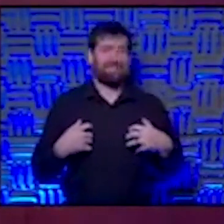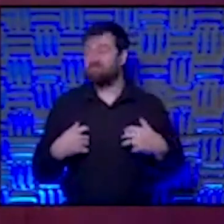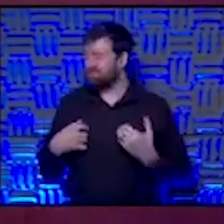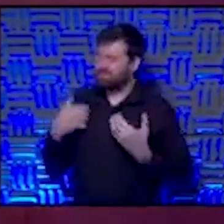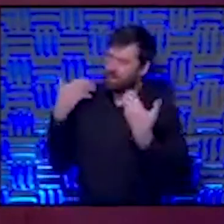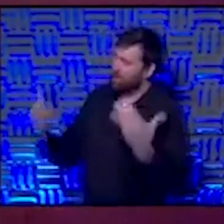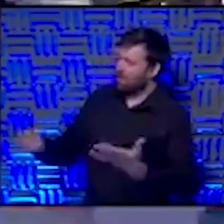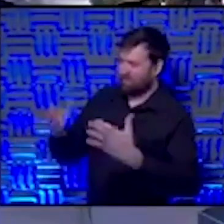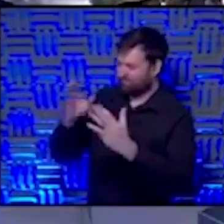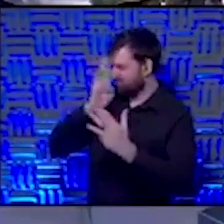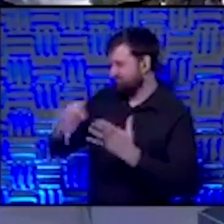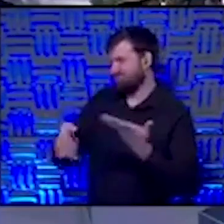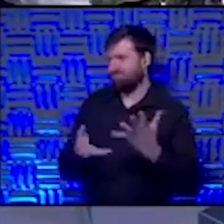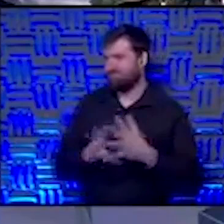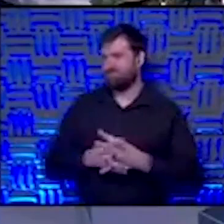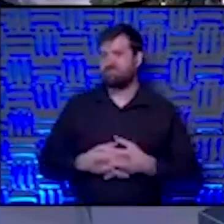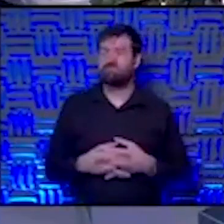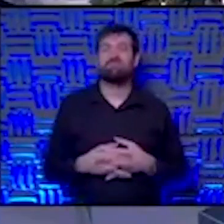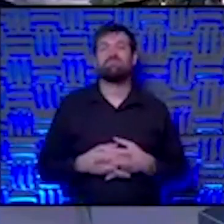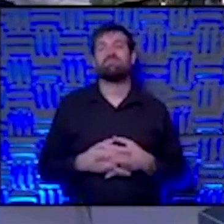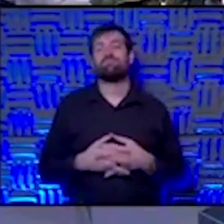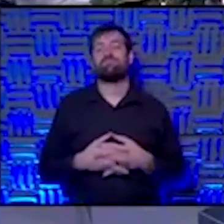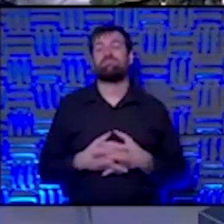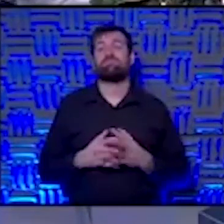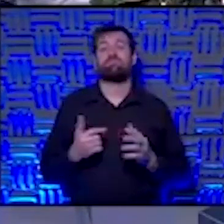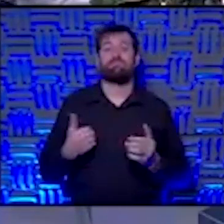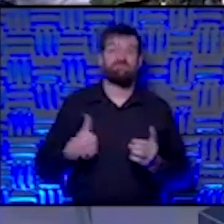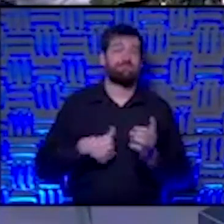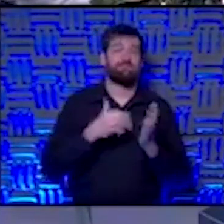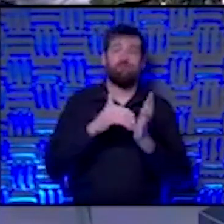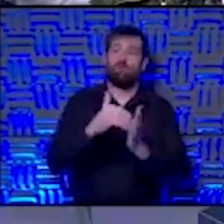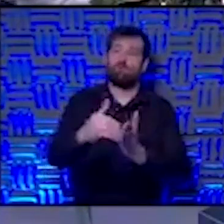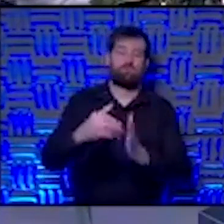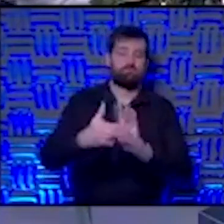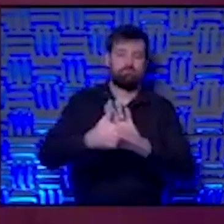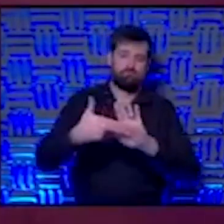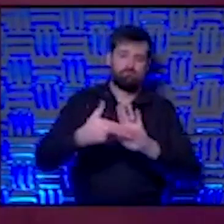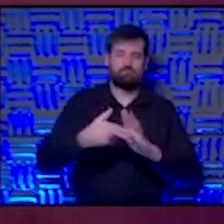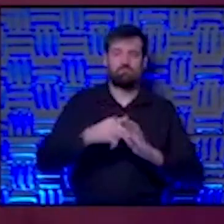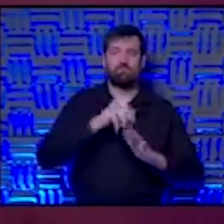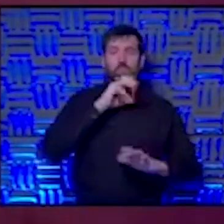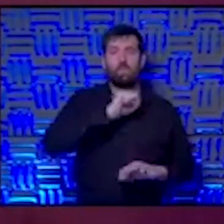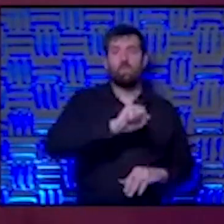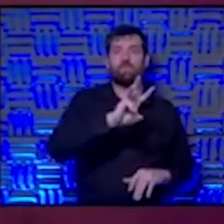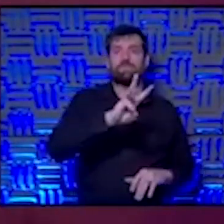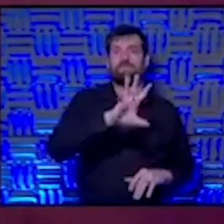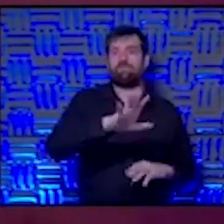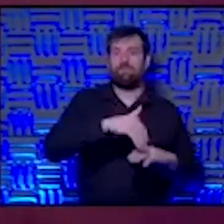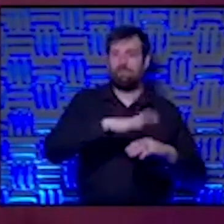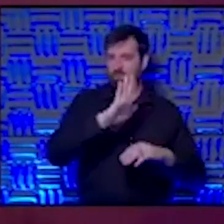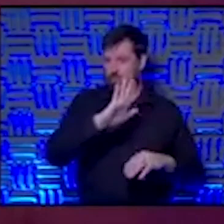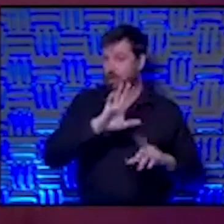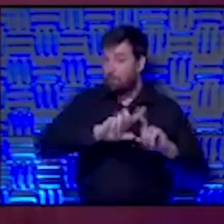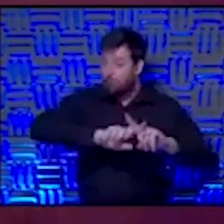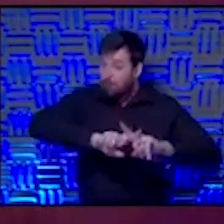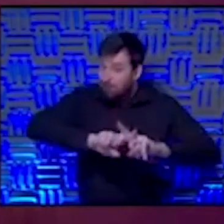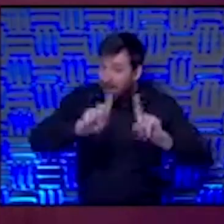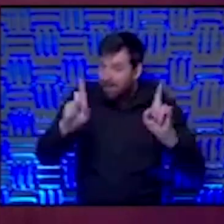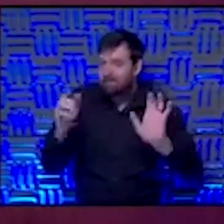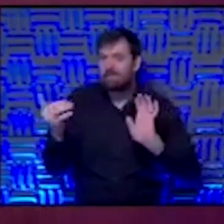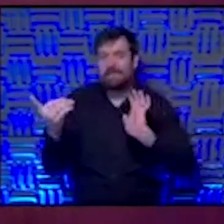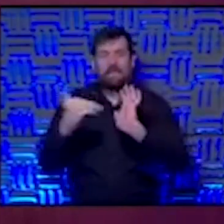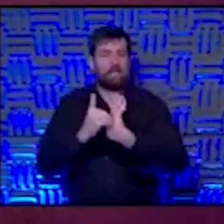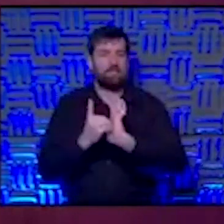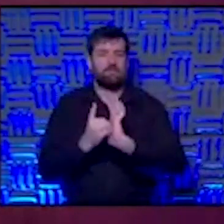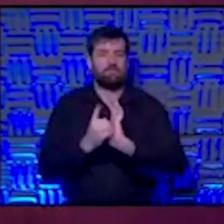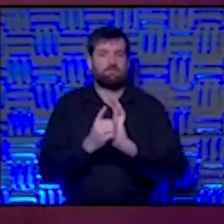just tell the truth. Let's just hear it. We often think of geriatrics as 65 plus, but again, it's not